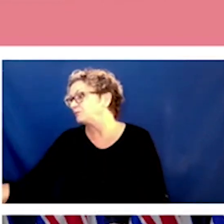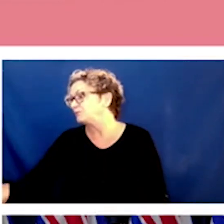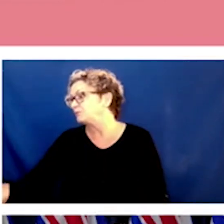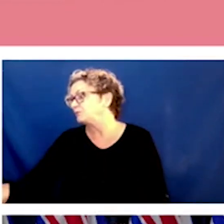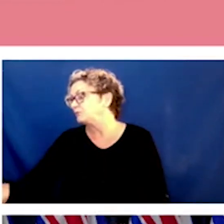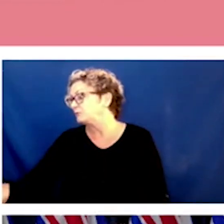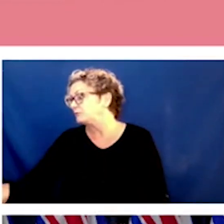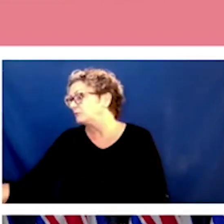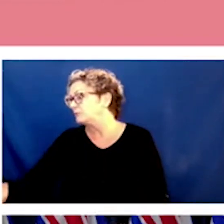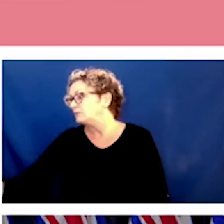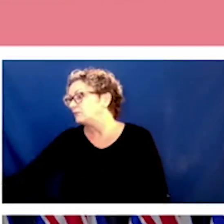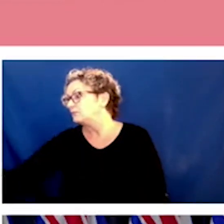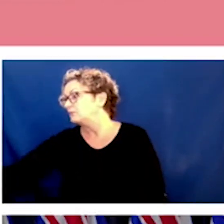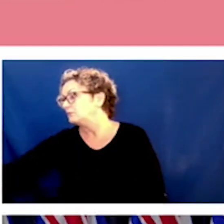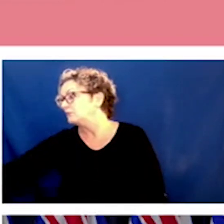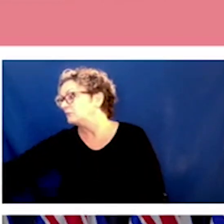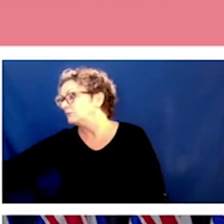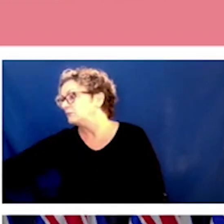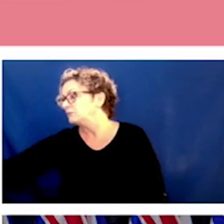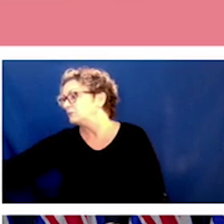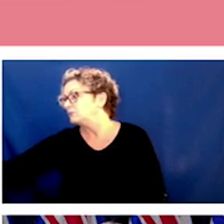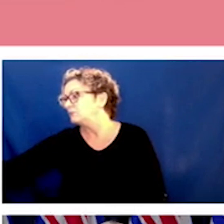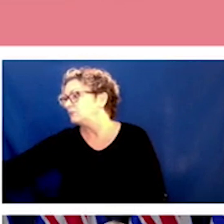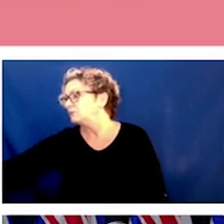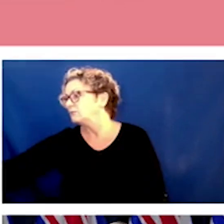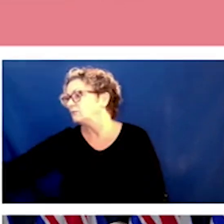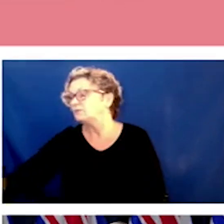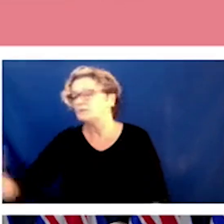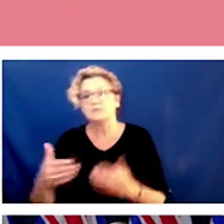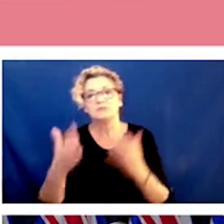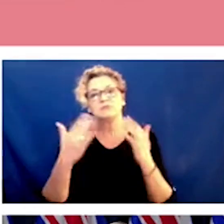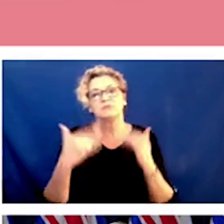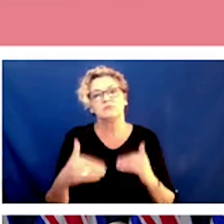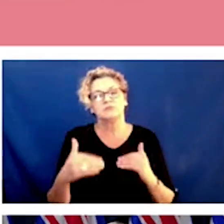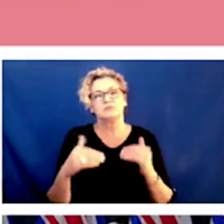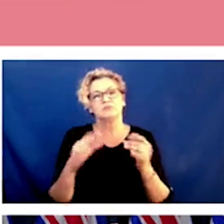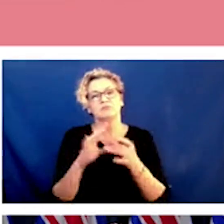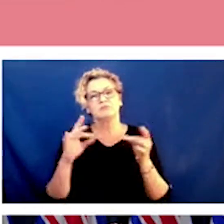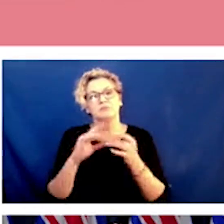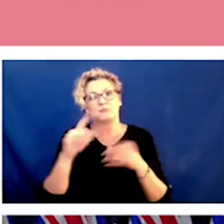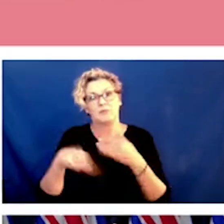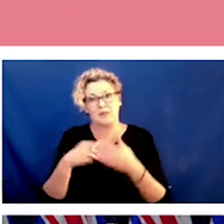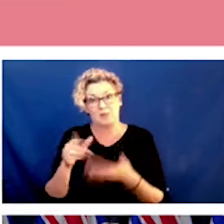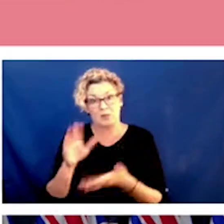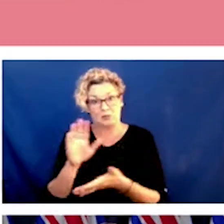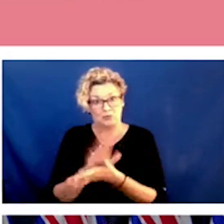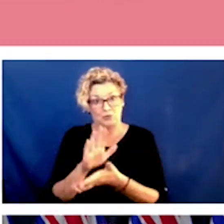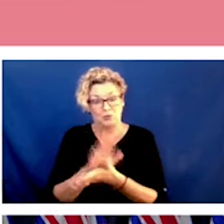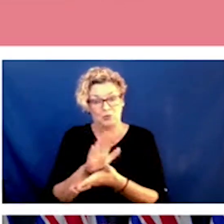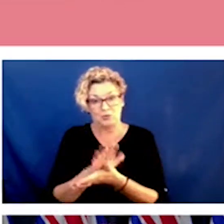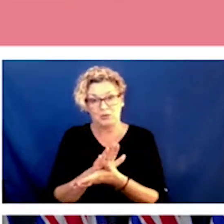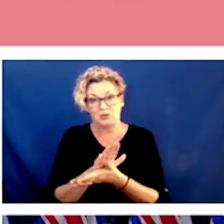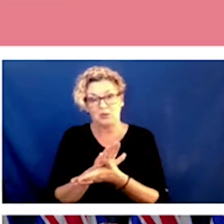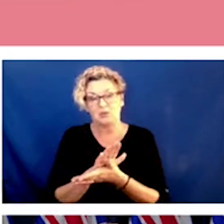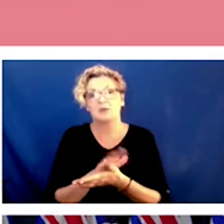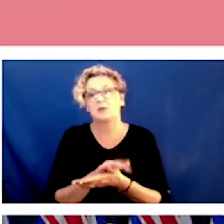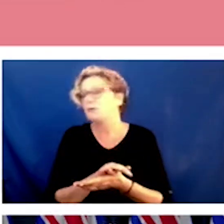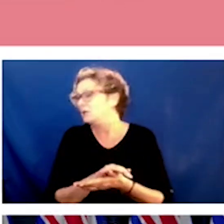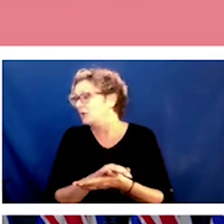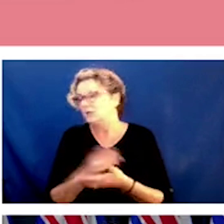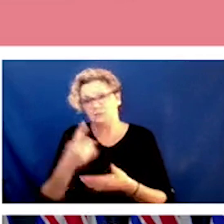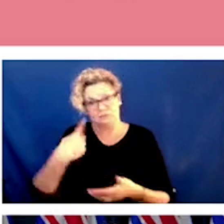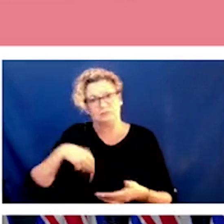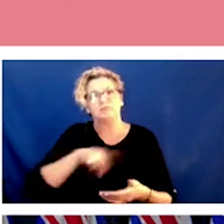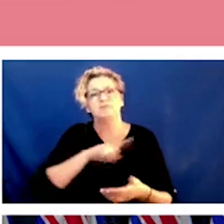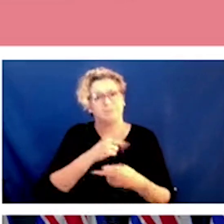require hospitalization. We've had no young people who've required ICU care, and thankfully we've had nobody die